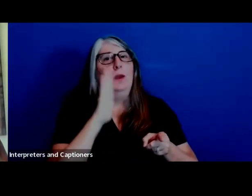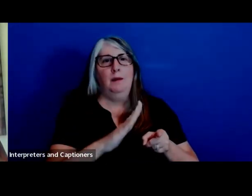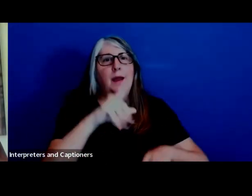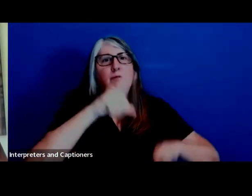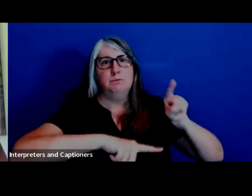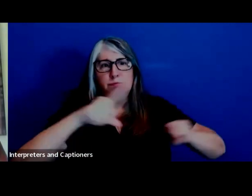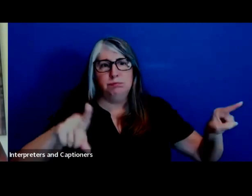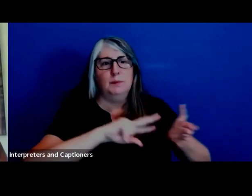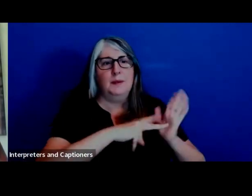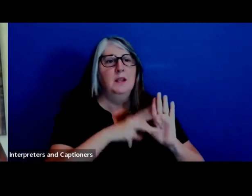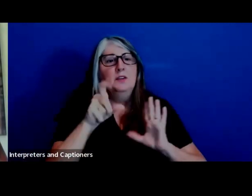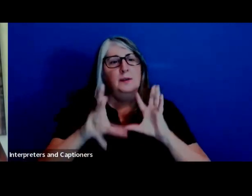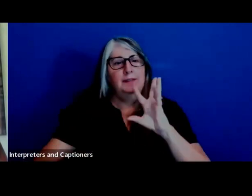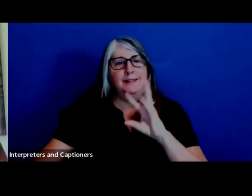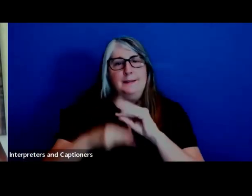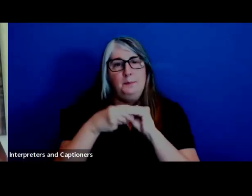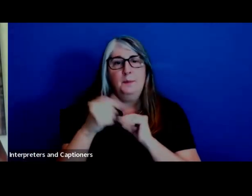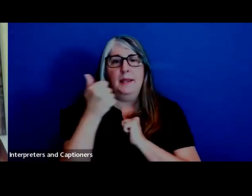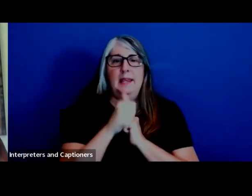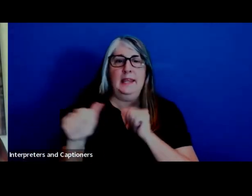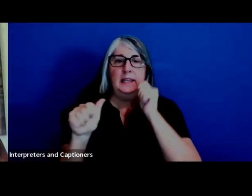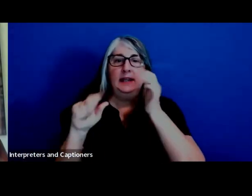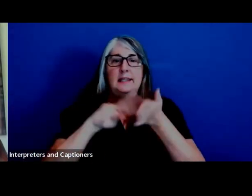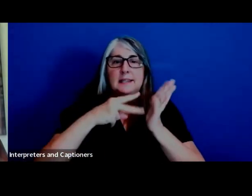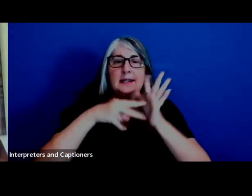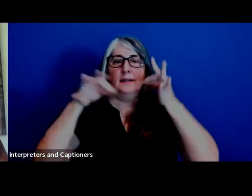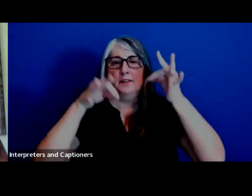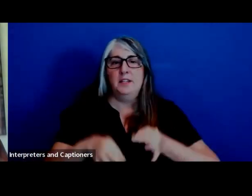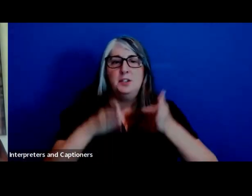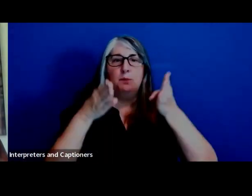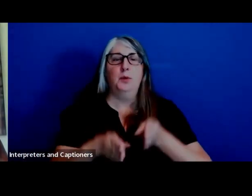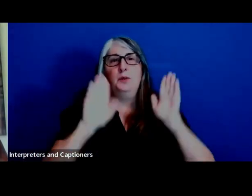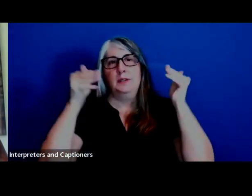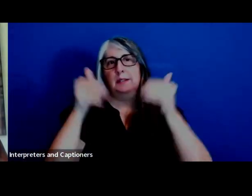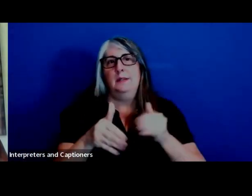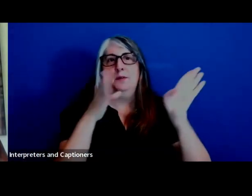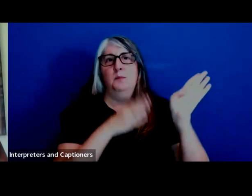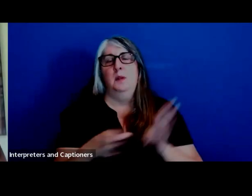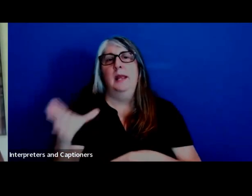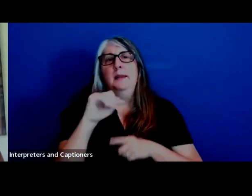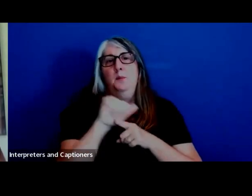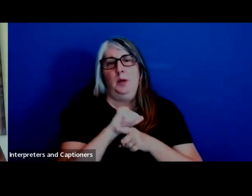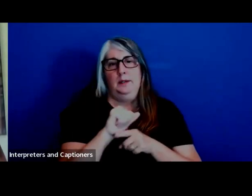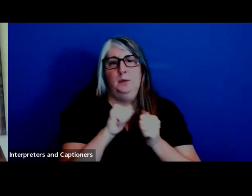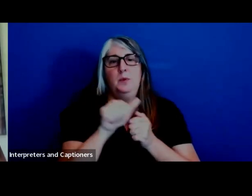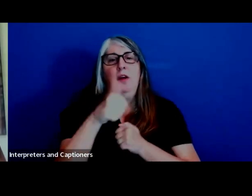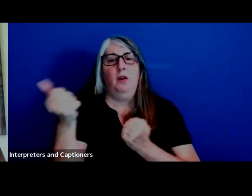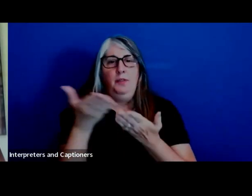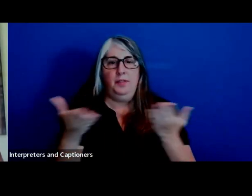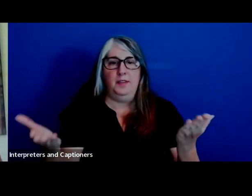to supplement any definition of person-centered planning or practices with other